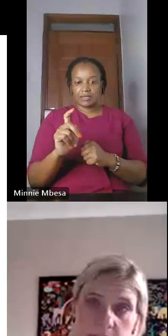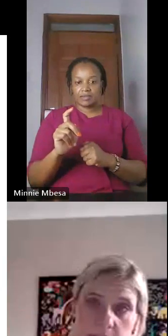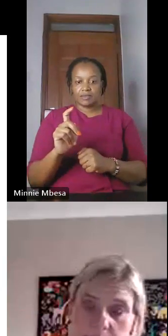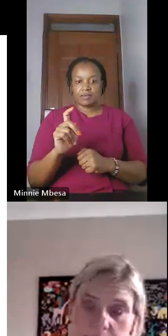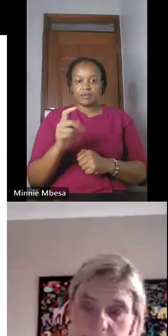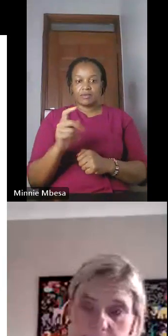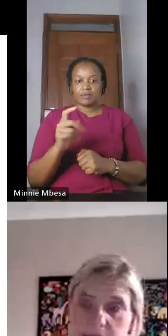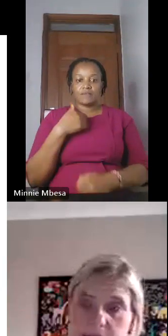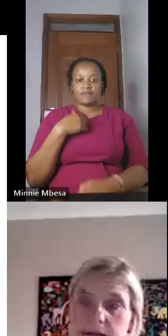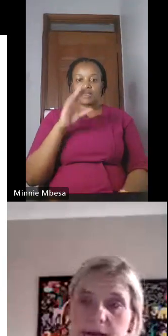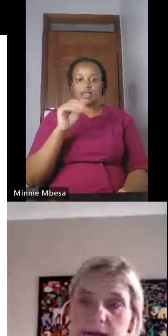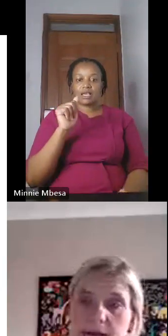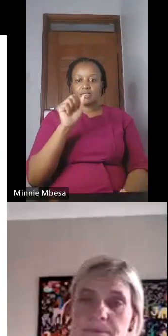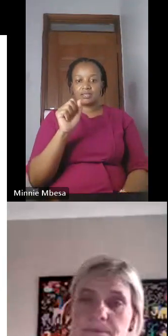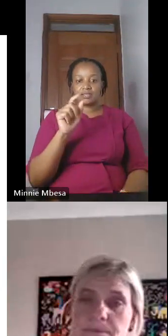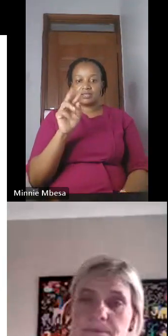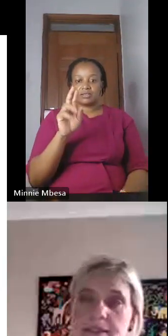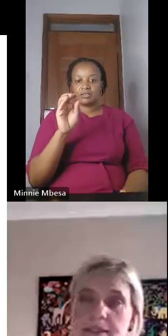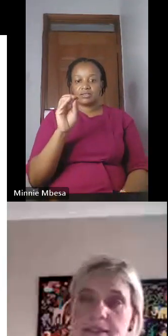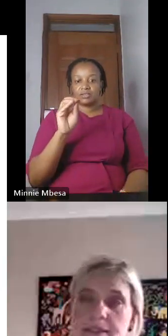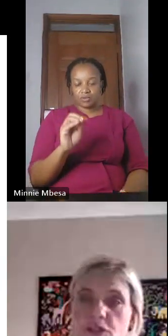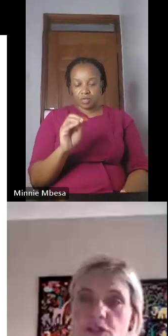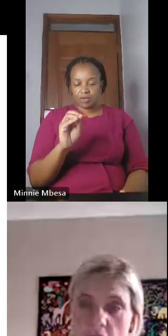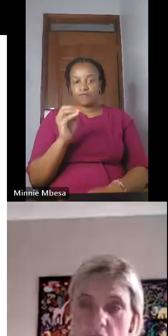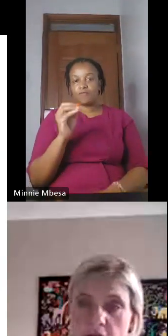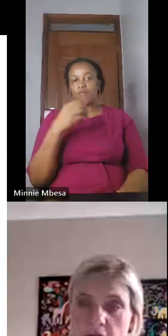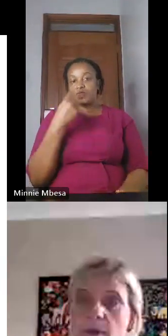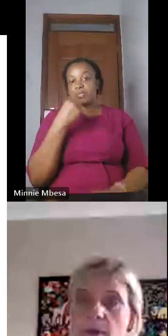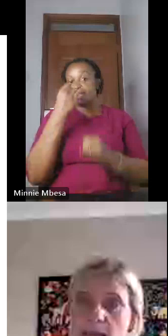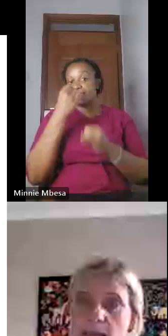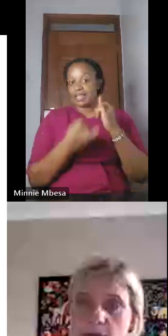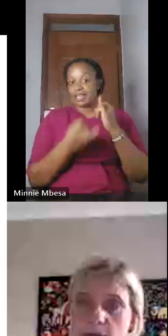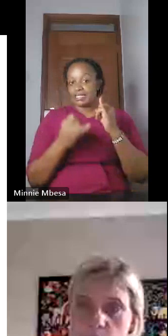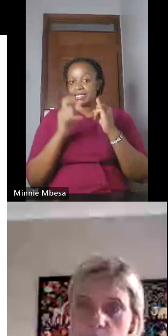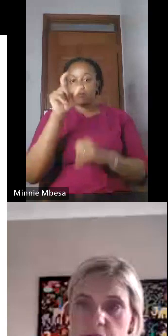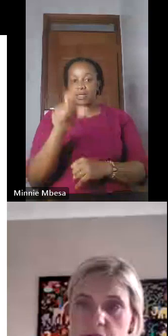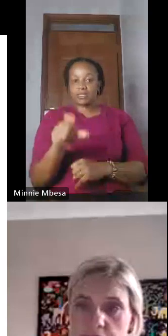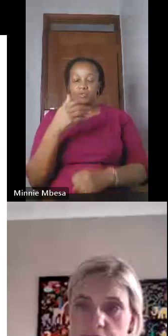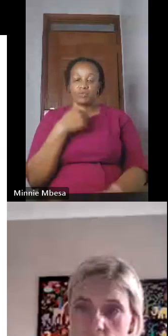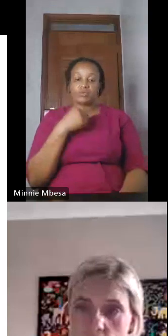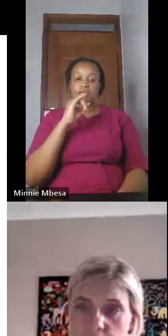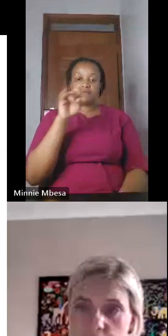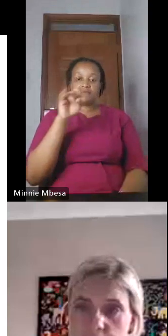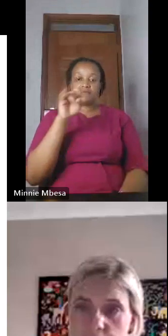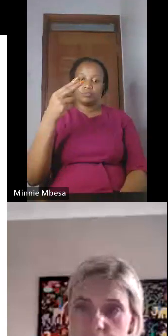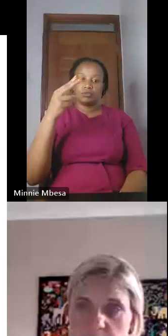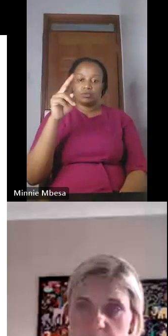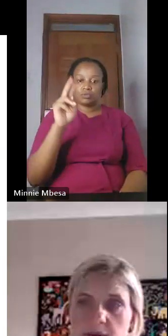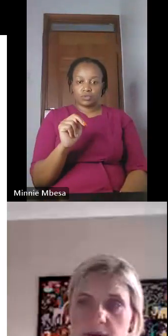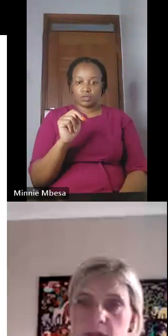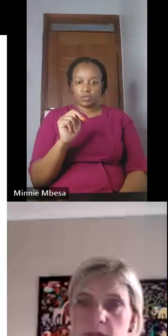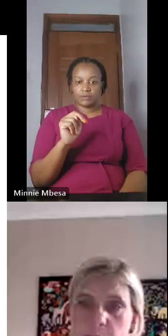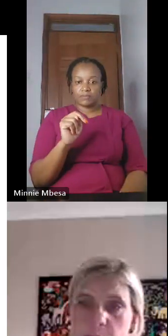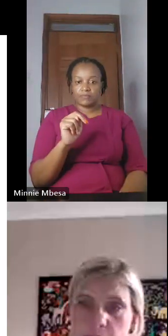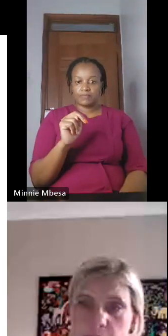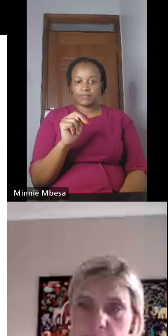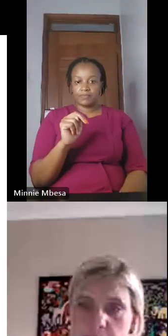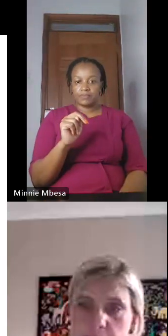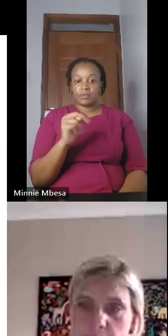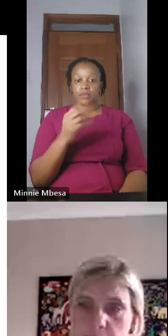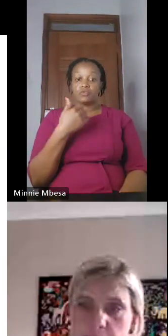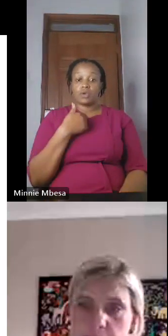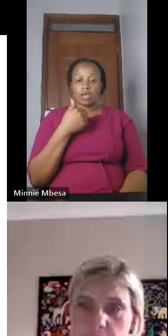the moment that we have. And so, John, may I call on you to ask your question? I will open